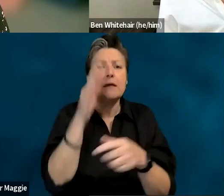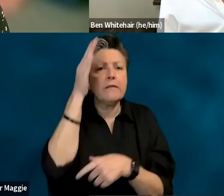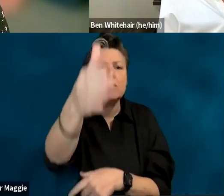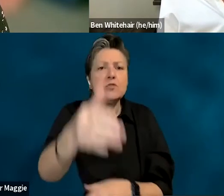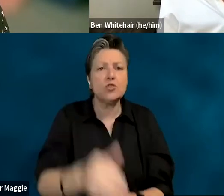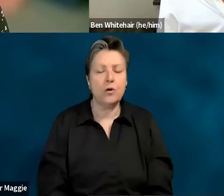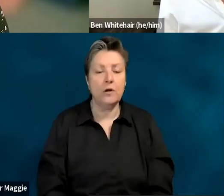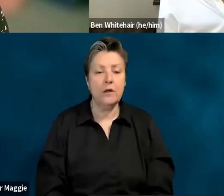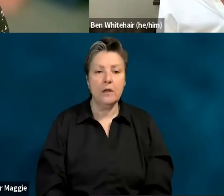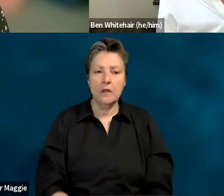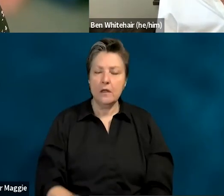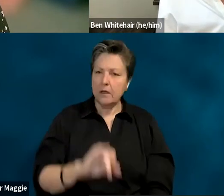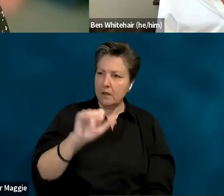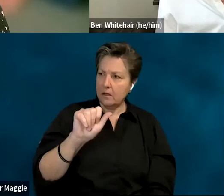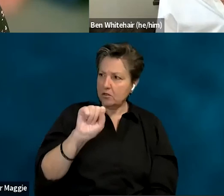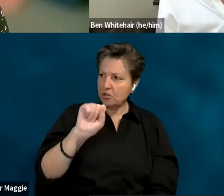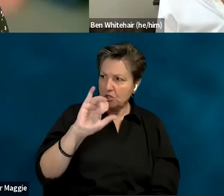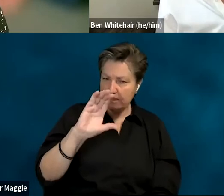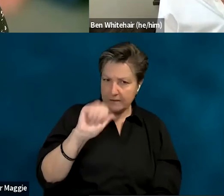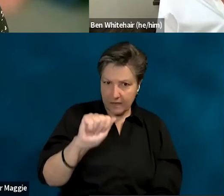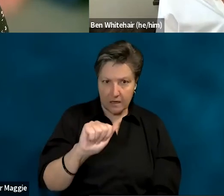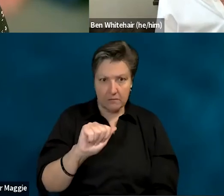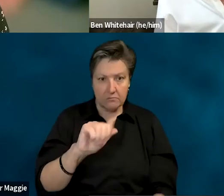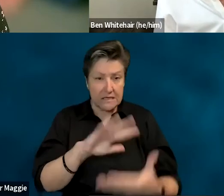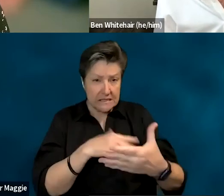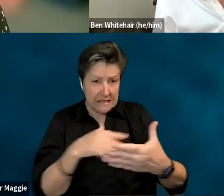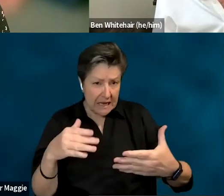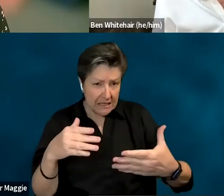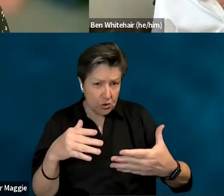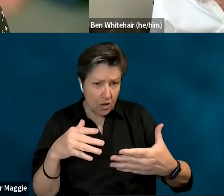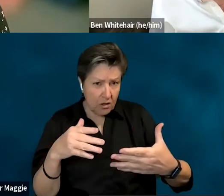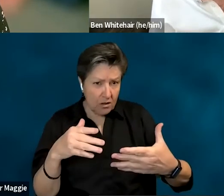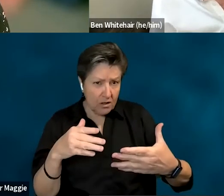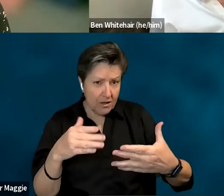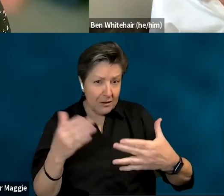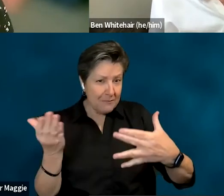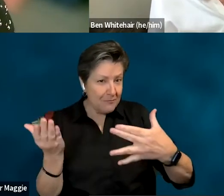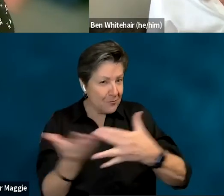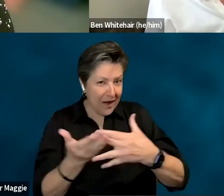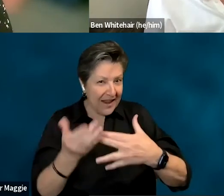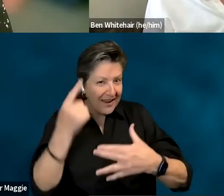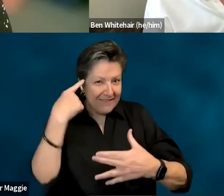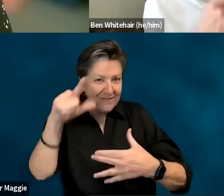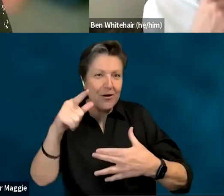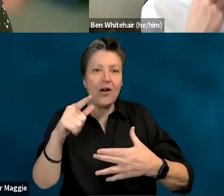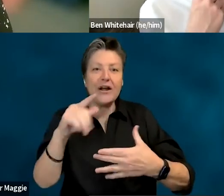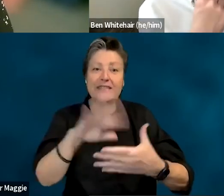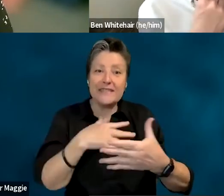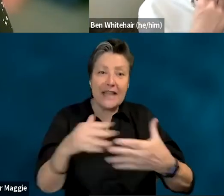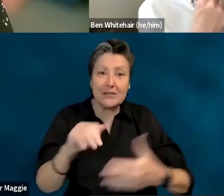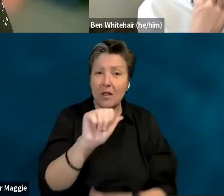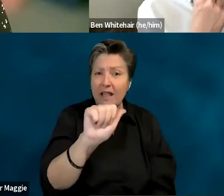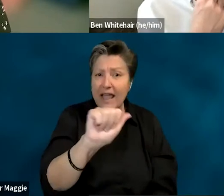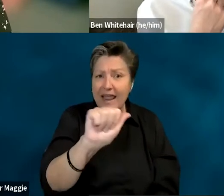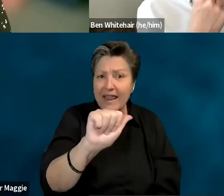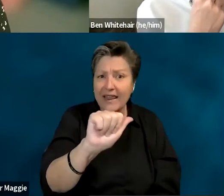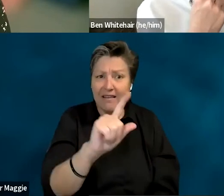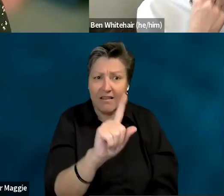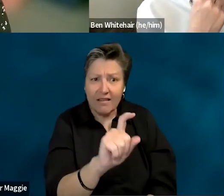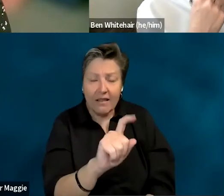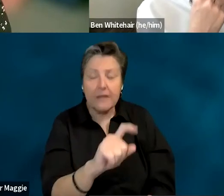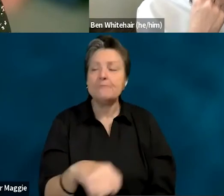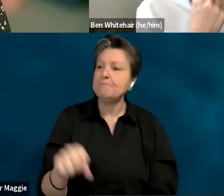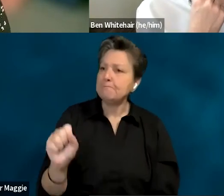Jessica, is there a schedule break for Schedule A? There is. It's just it's a little